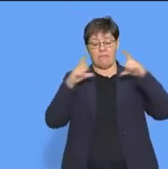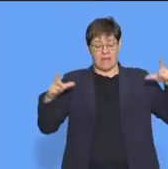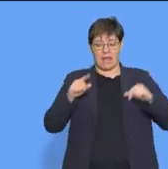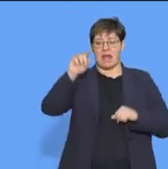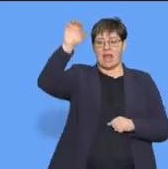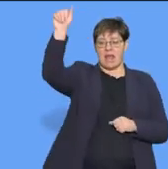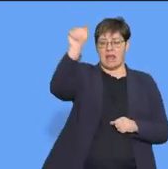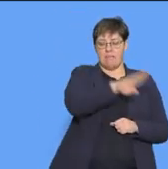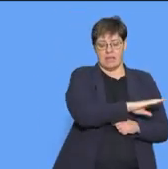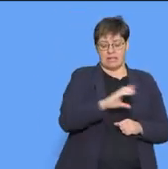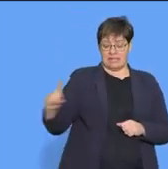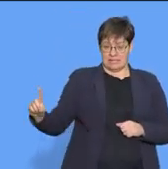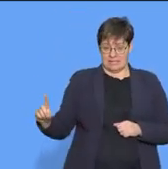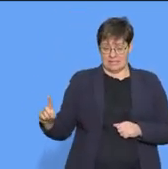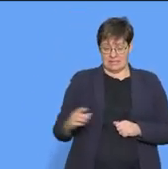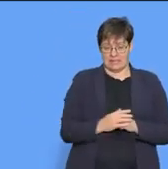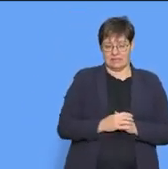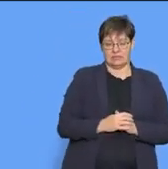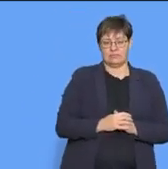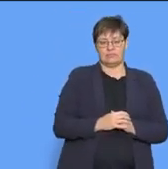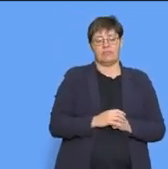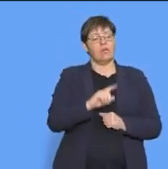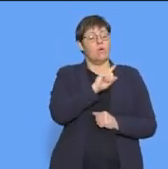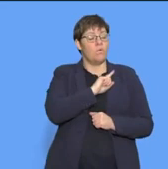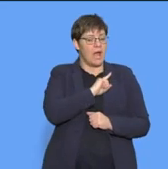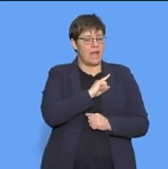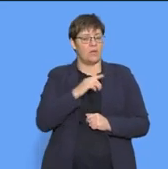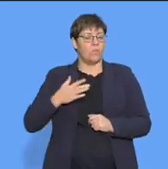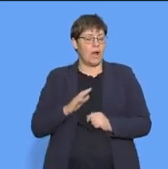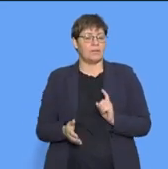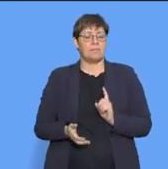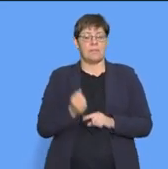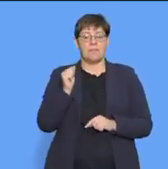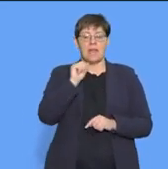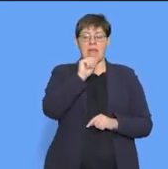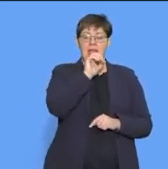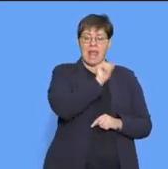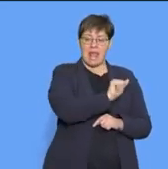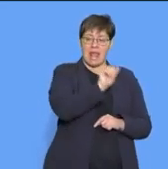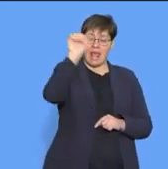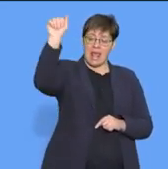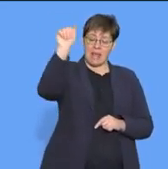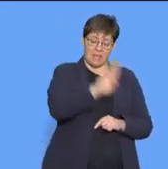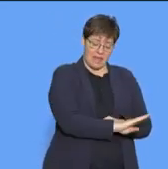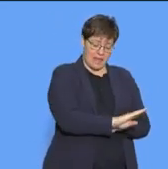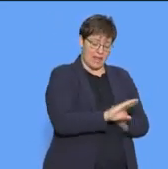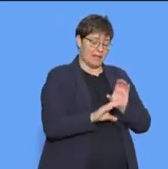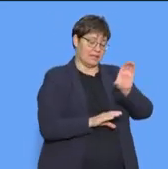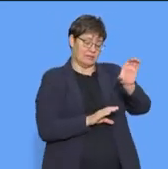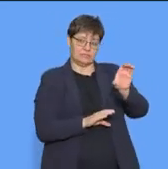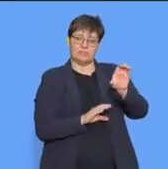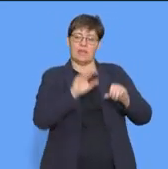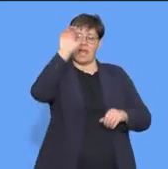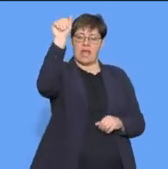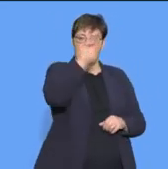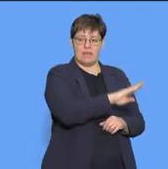we've got the big triangle, ABD. Now, because they want us to find AB, AB is contained in